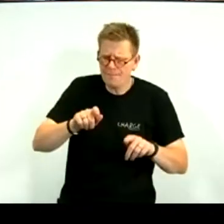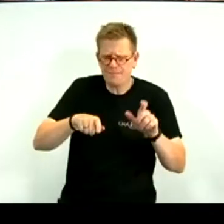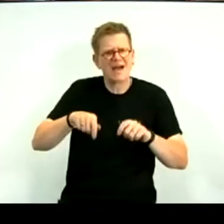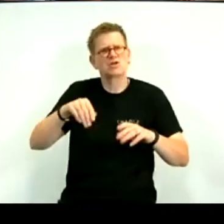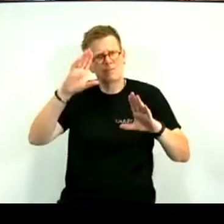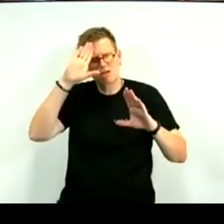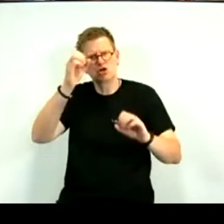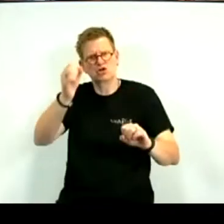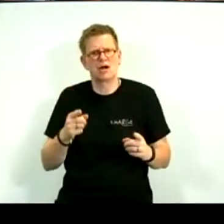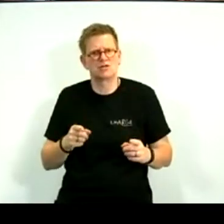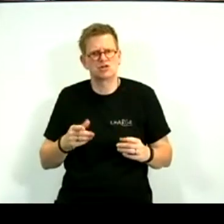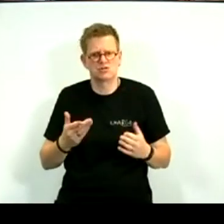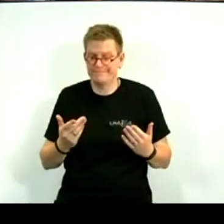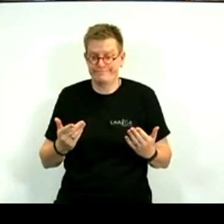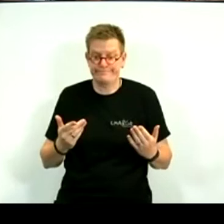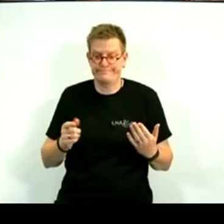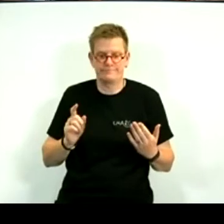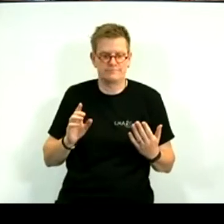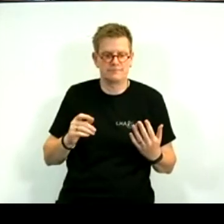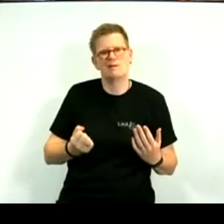slide, please.